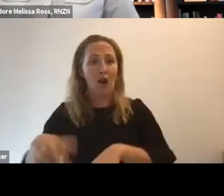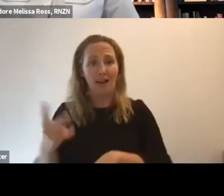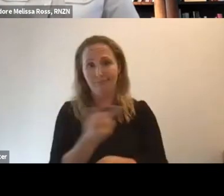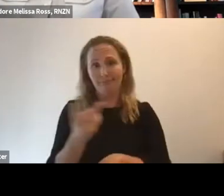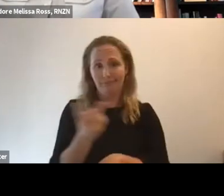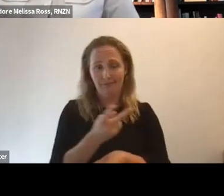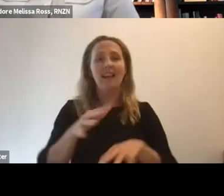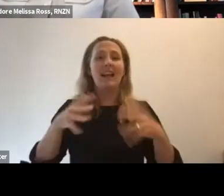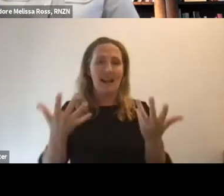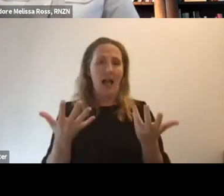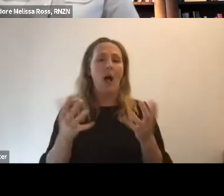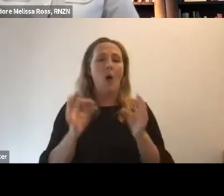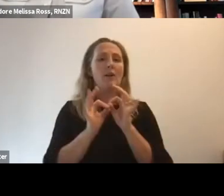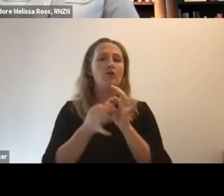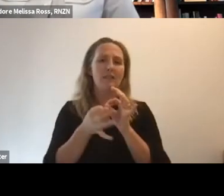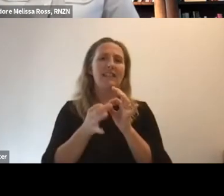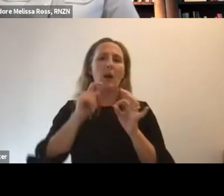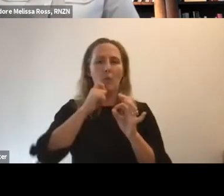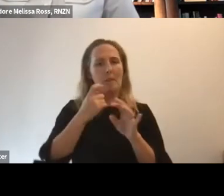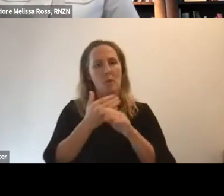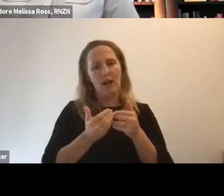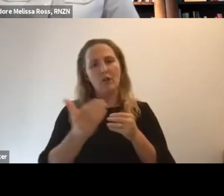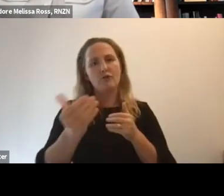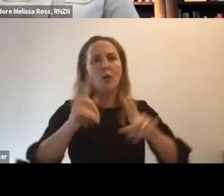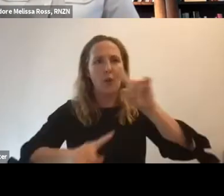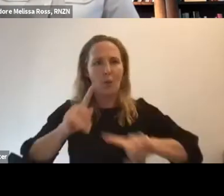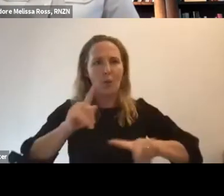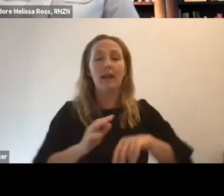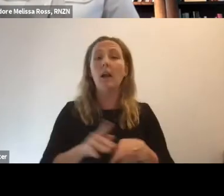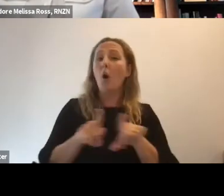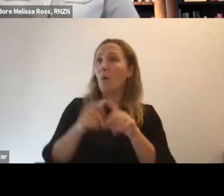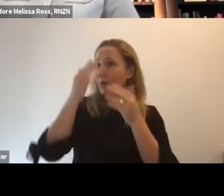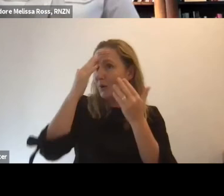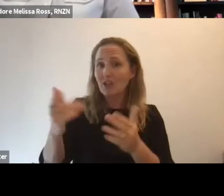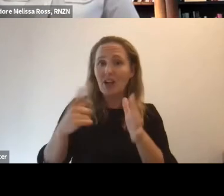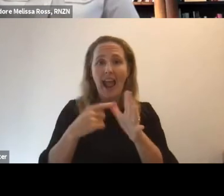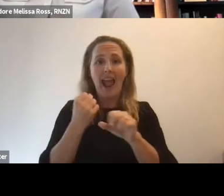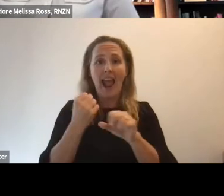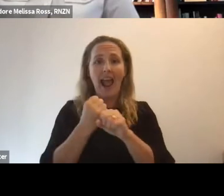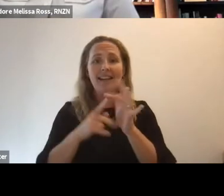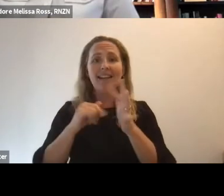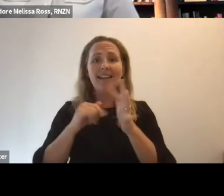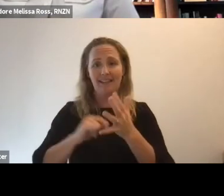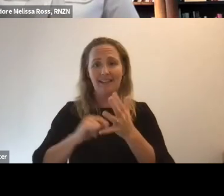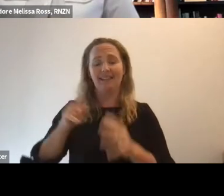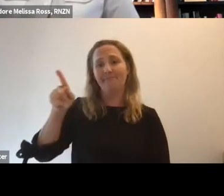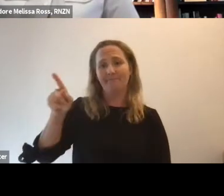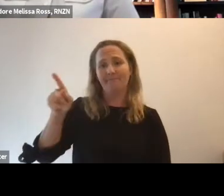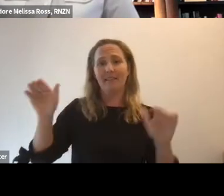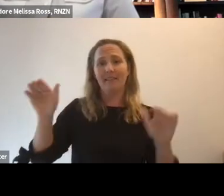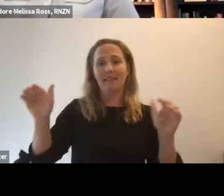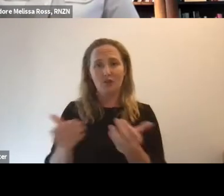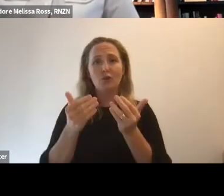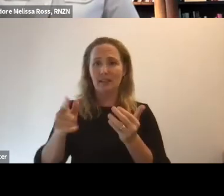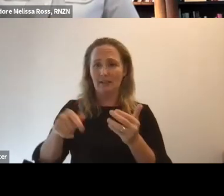of our hui today. I'd also just like to acknowledge Agnes, who's extended the invitation to our panel and put together this